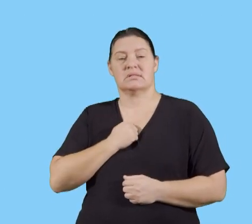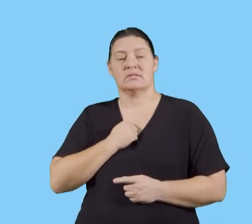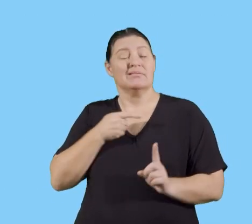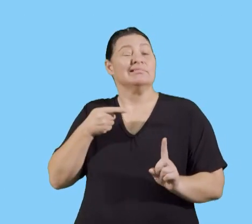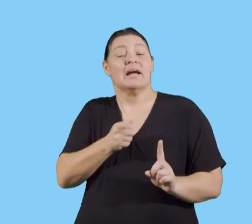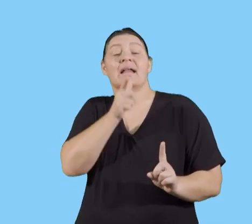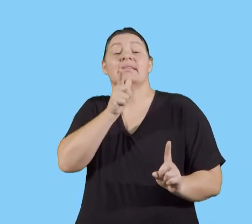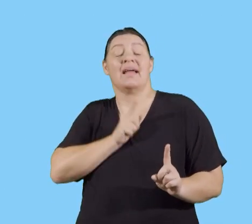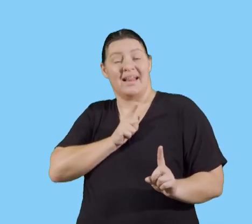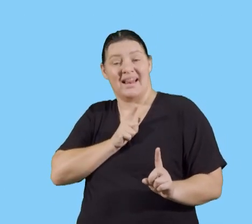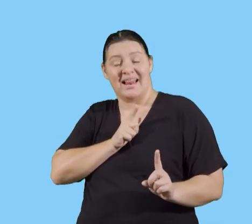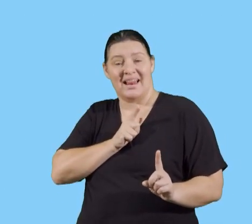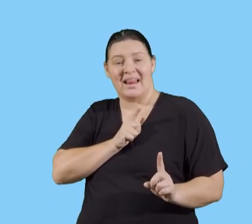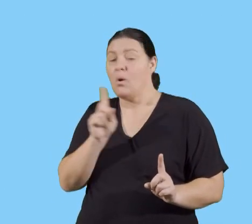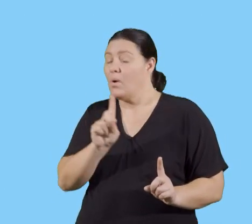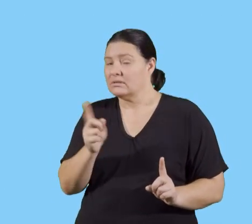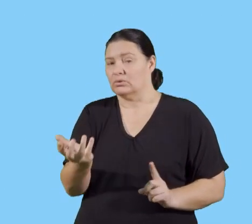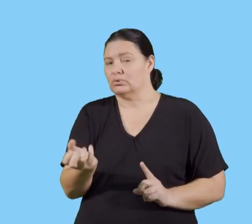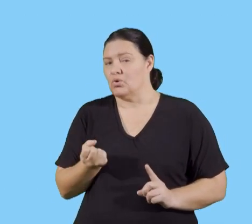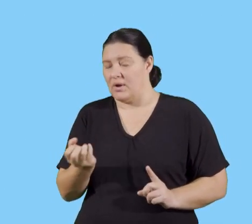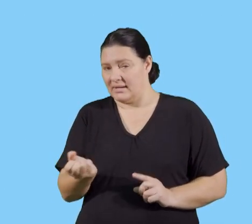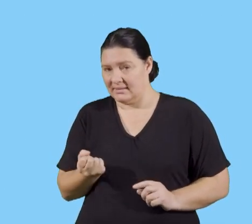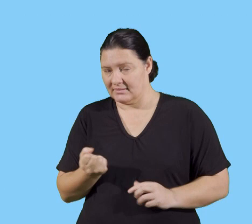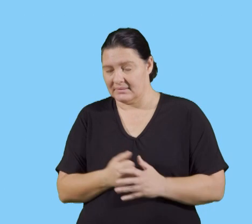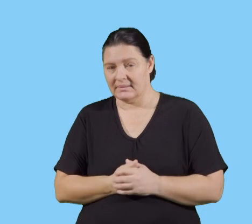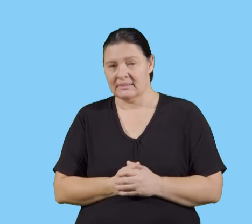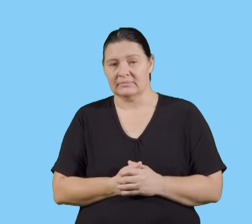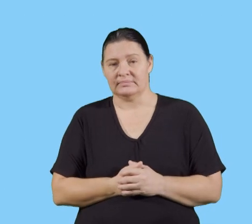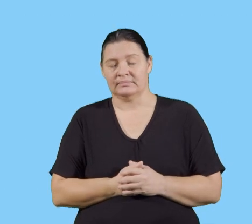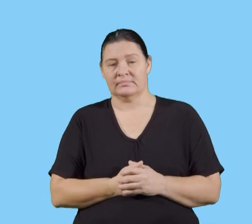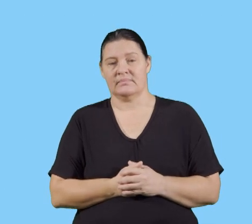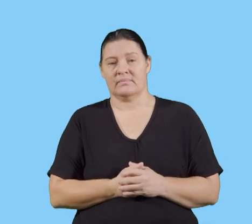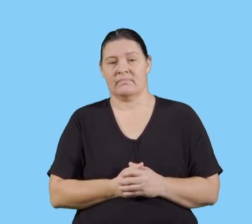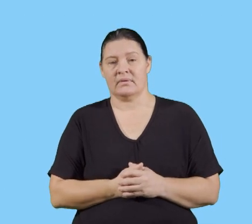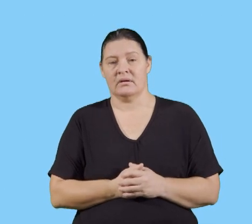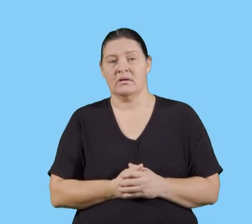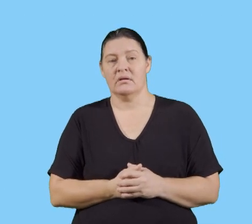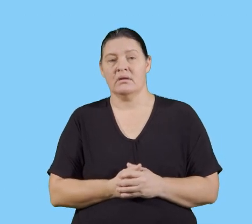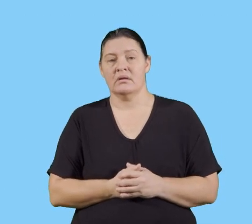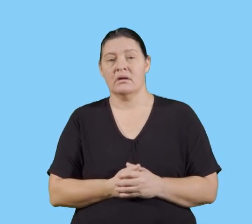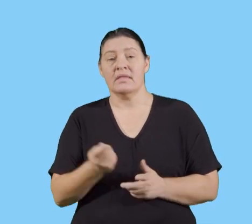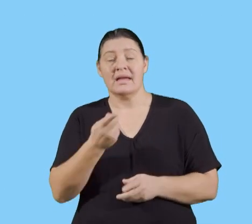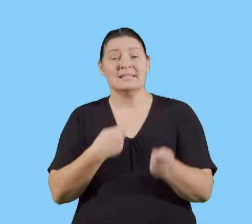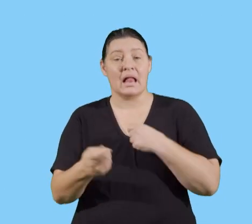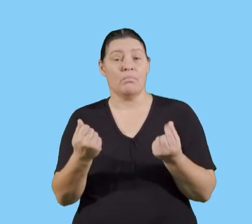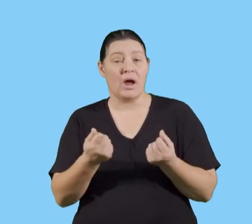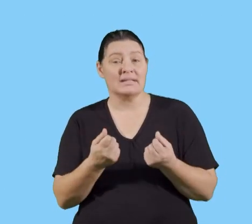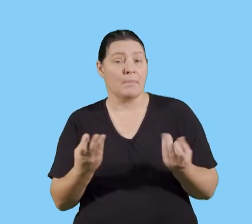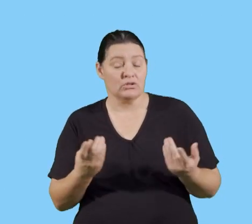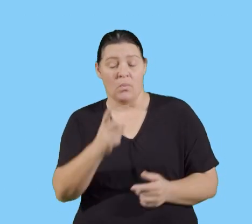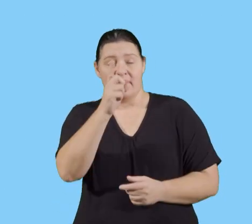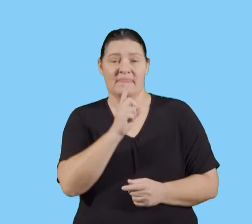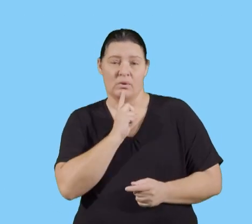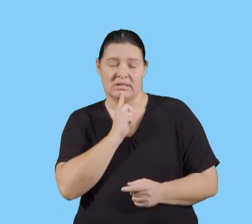So this already becomes what we call drawings. The selling price of the goods is